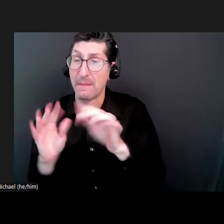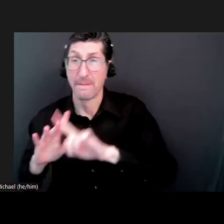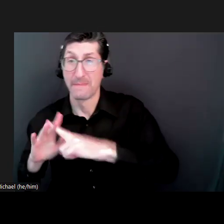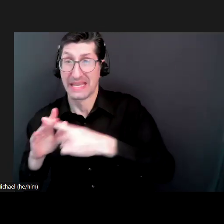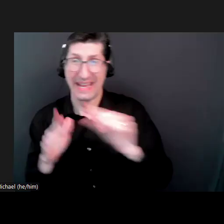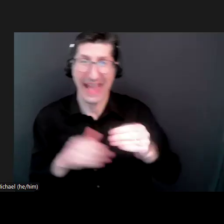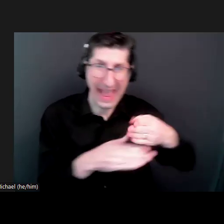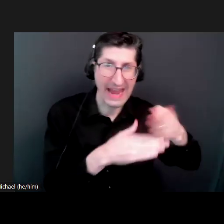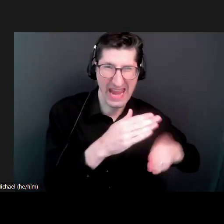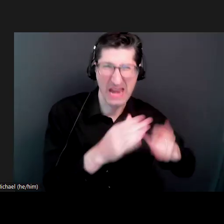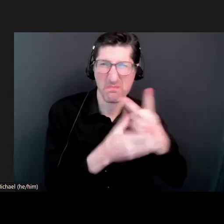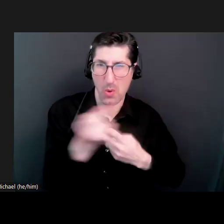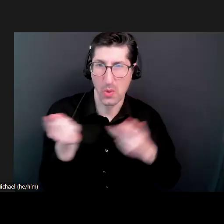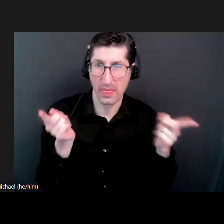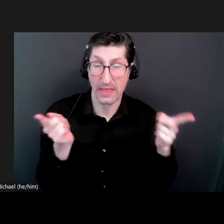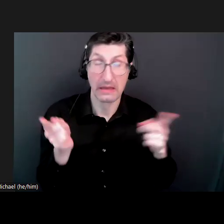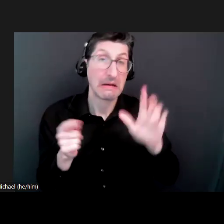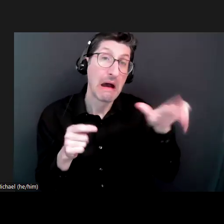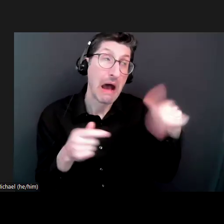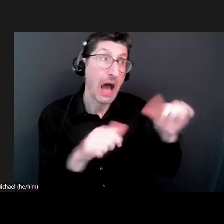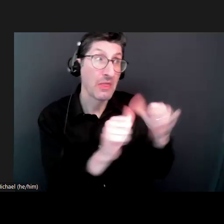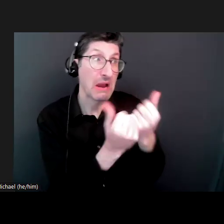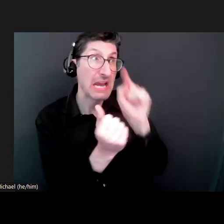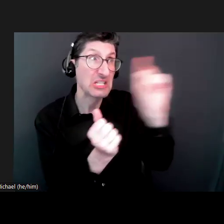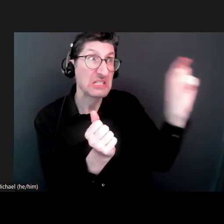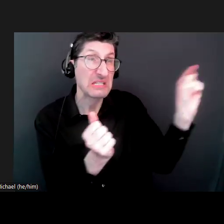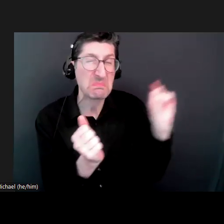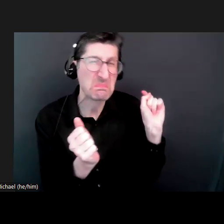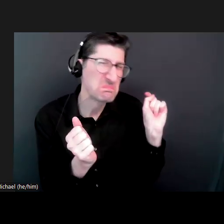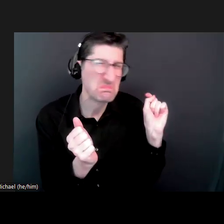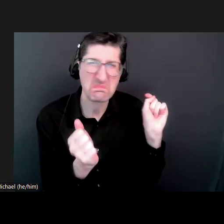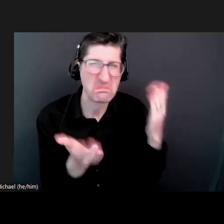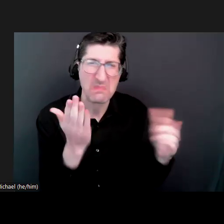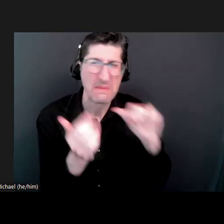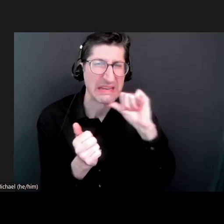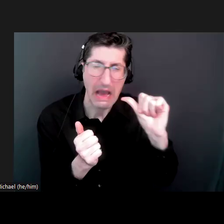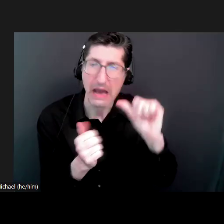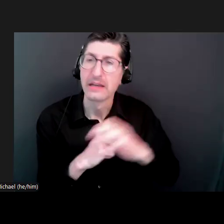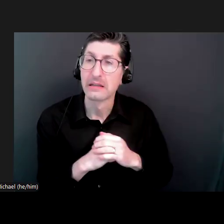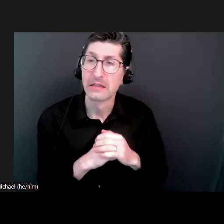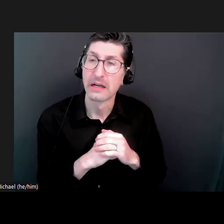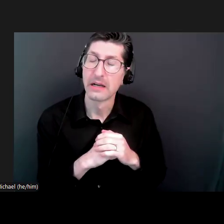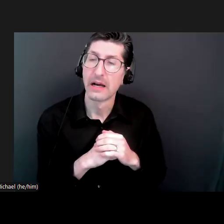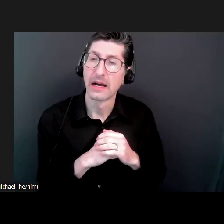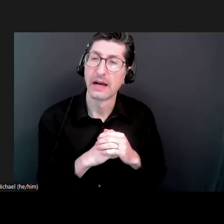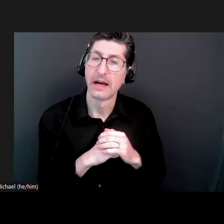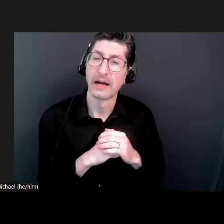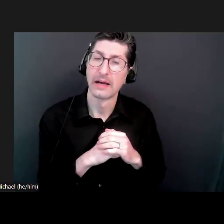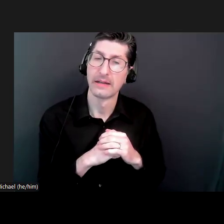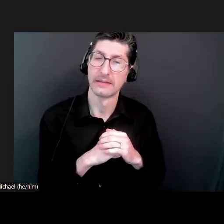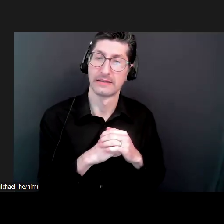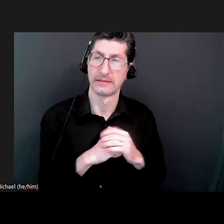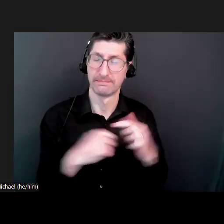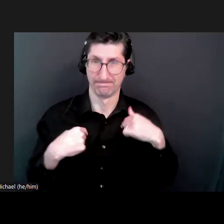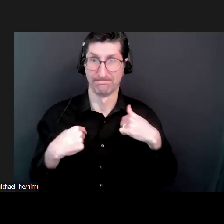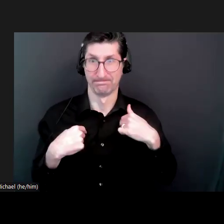end. I'm not sure that other agencies are doing it. I used to be, and maybe still am a community